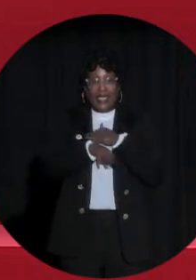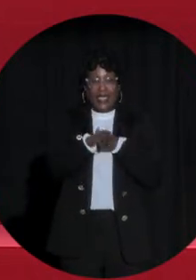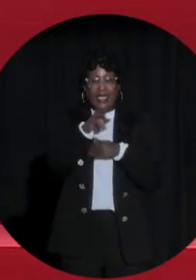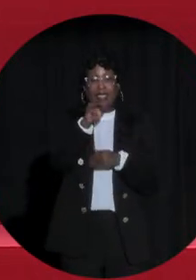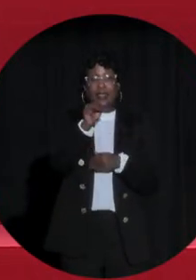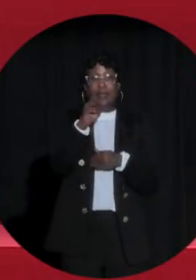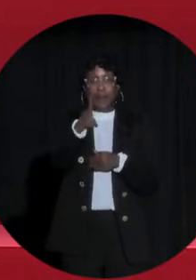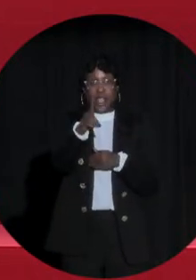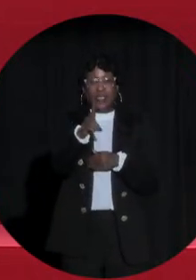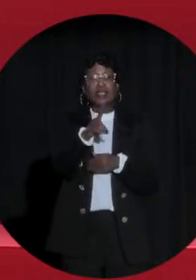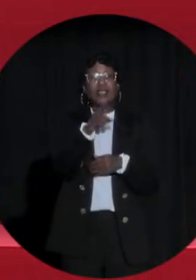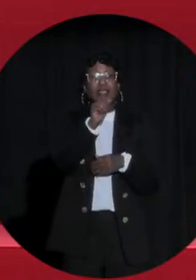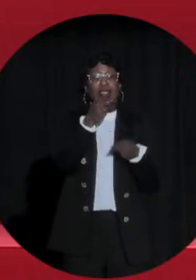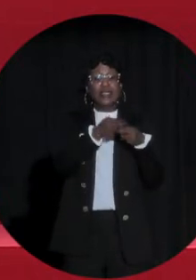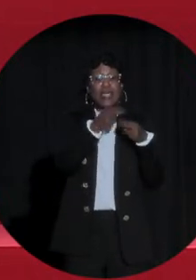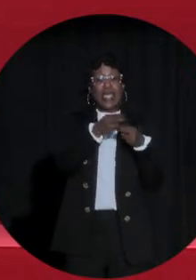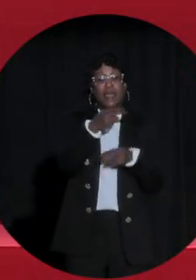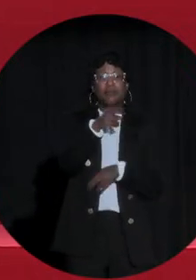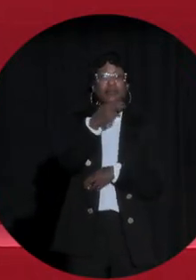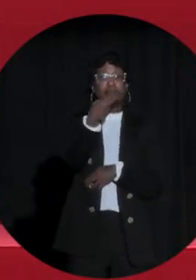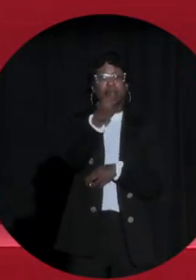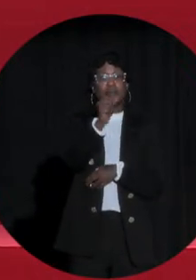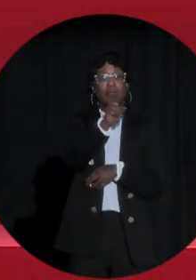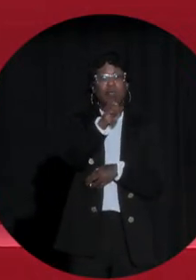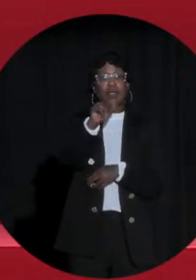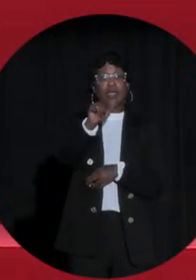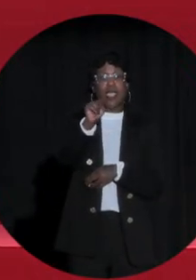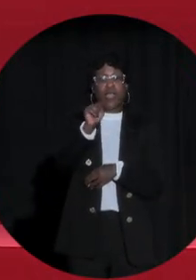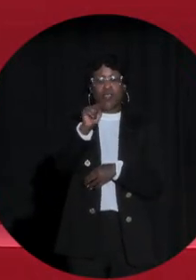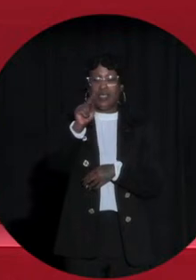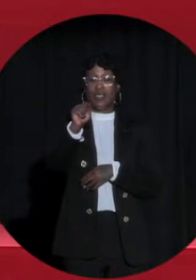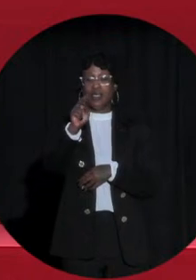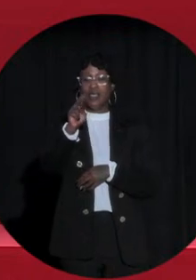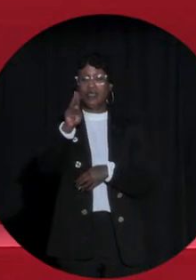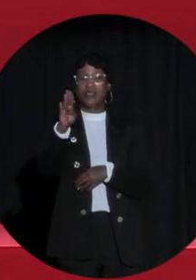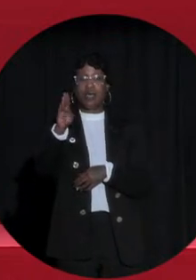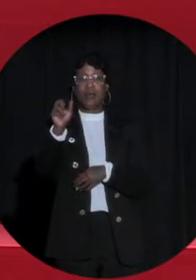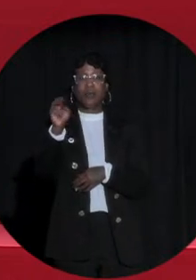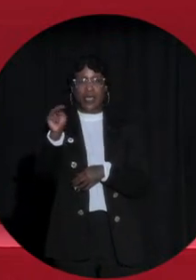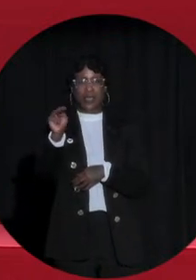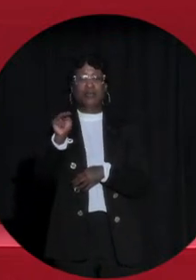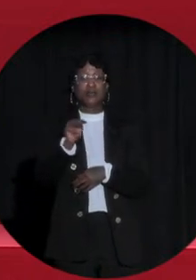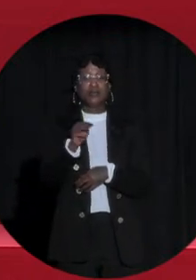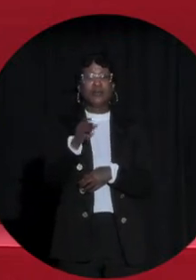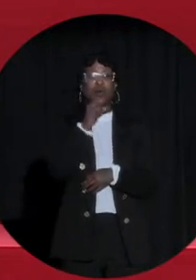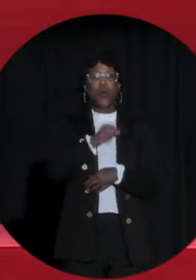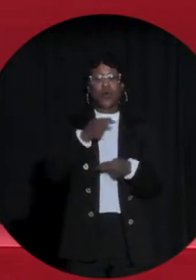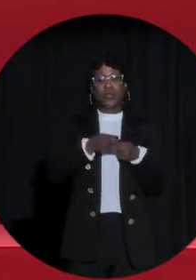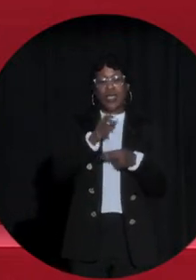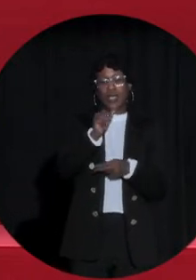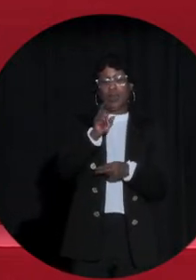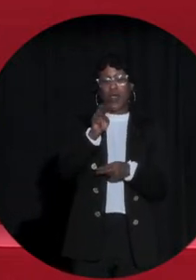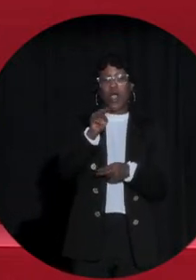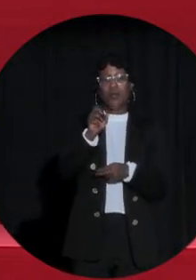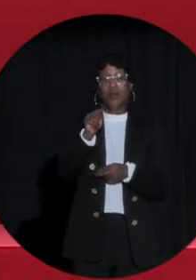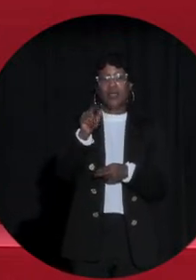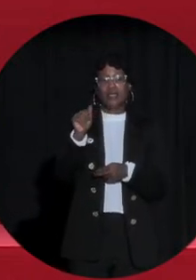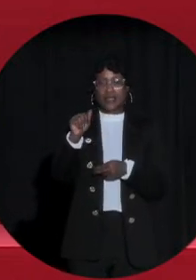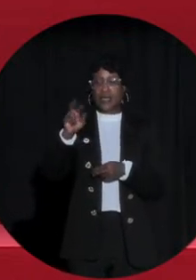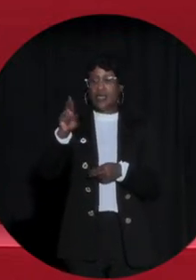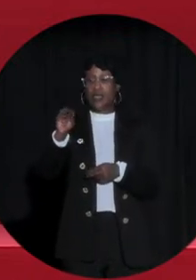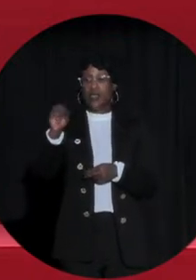Harriet Tubman. She was born in Dorchester County, but I like to think she moved like a Prince Georgian.